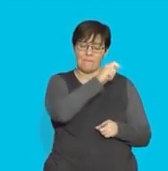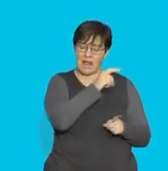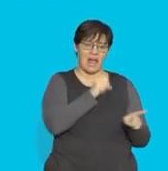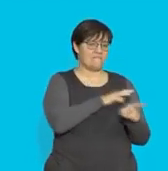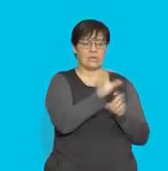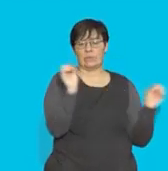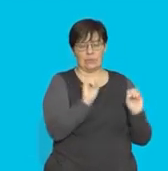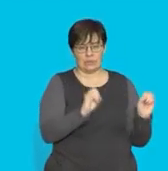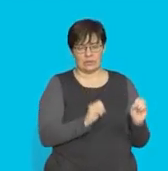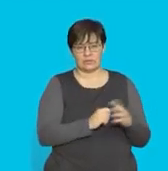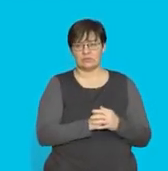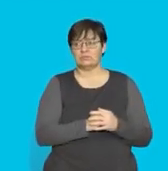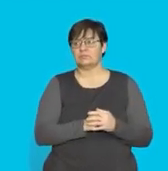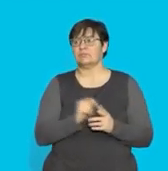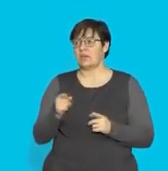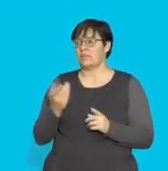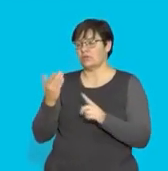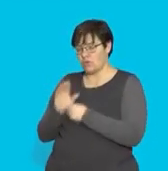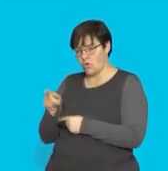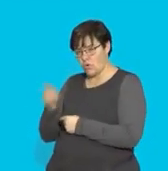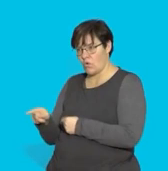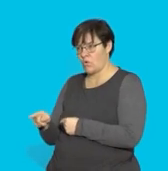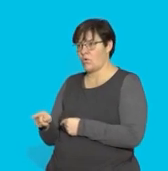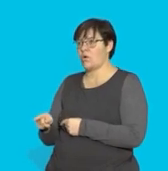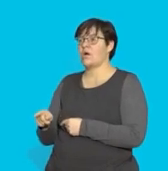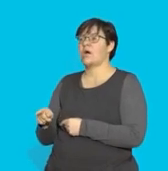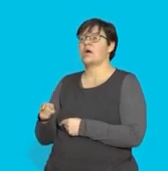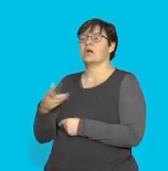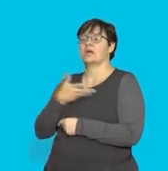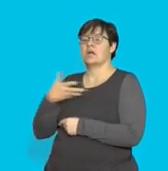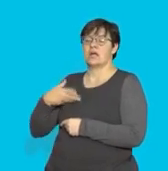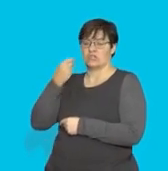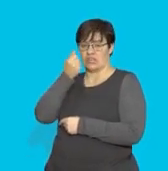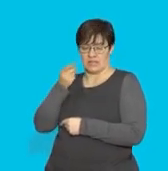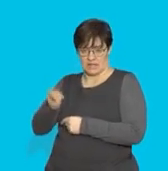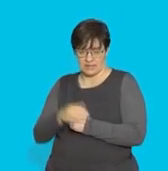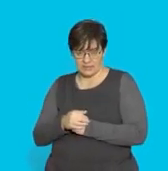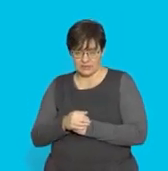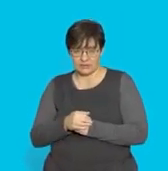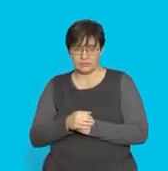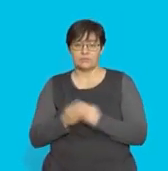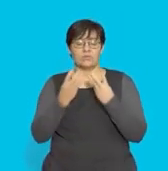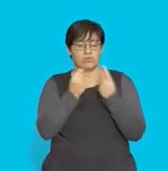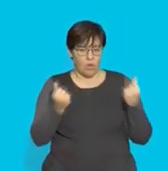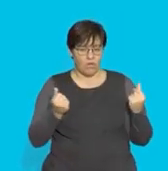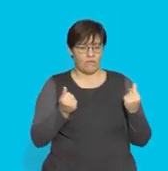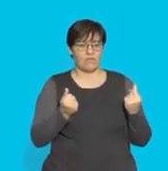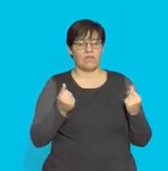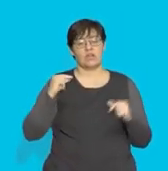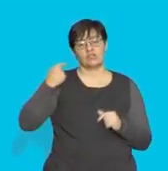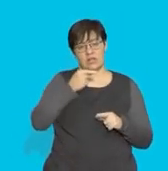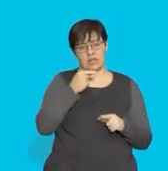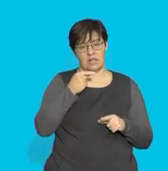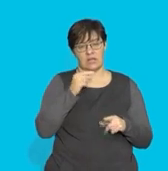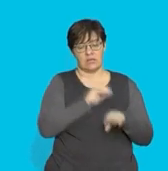is unaffected. Essentially, because it's sex-linked, we need to indicate the gender of the individual. And that's key to